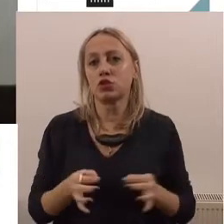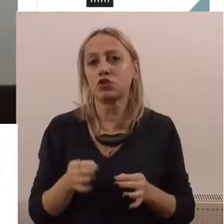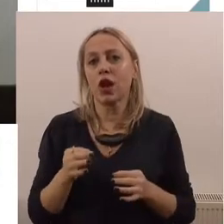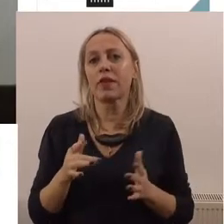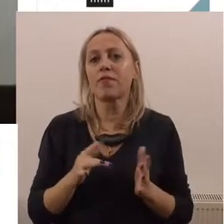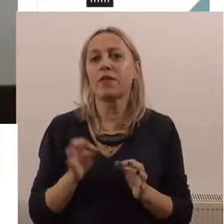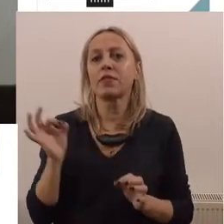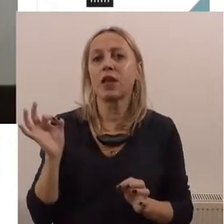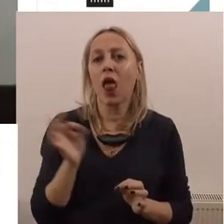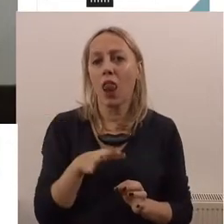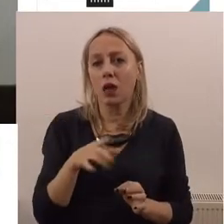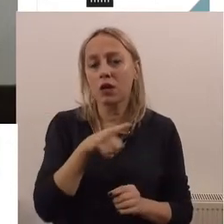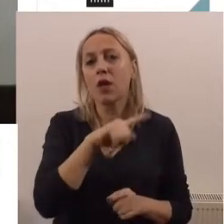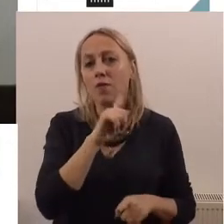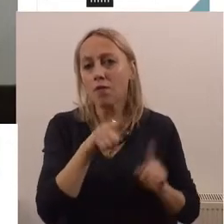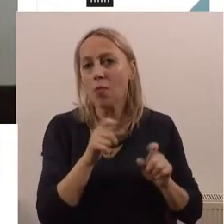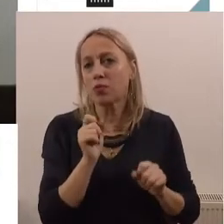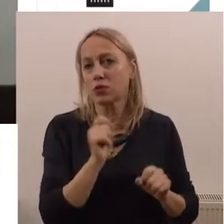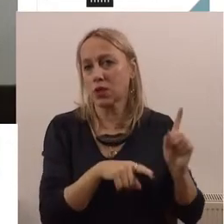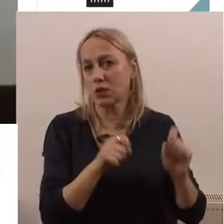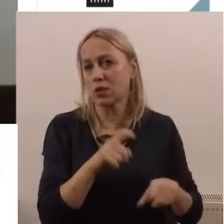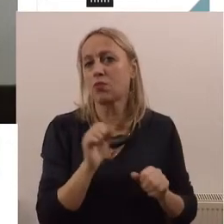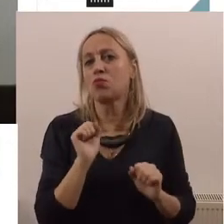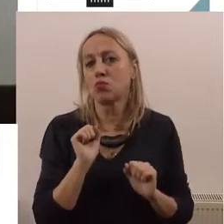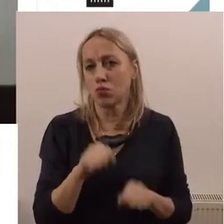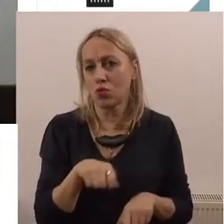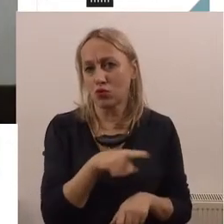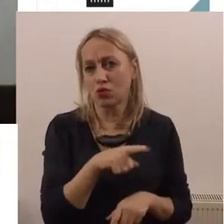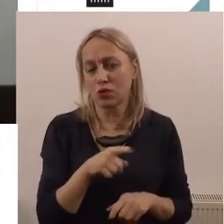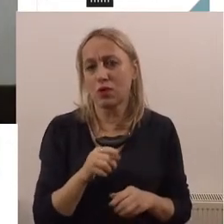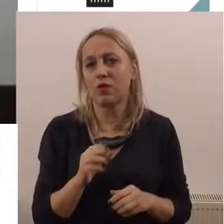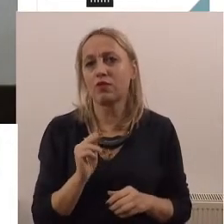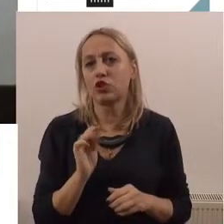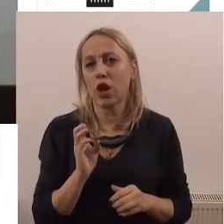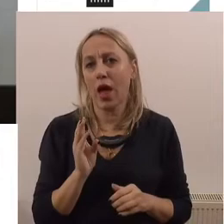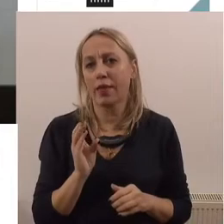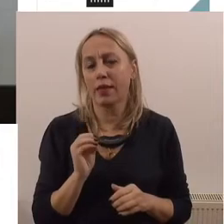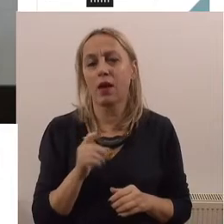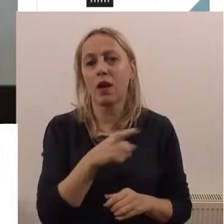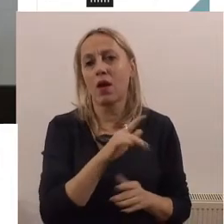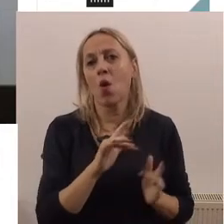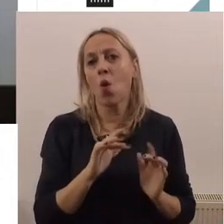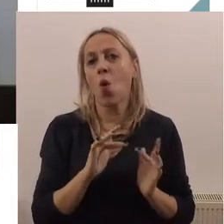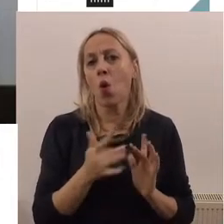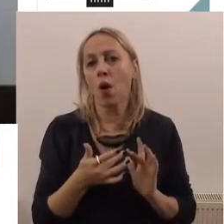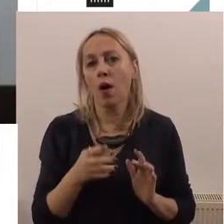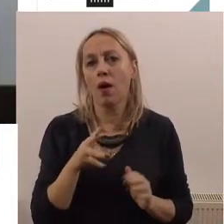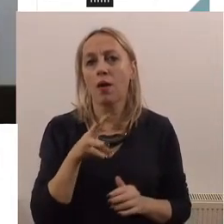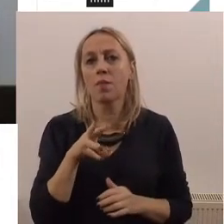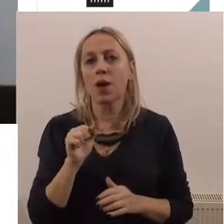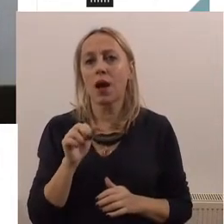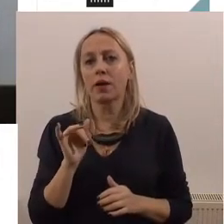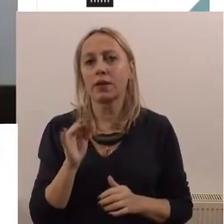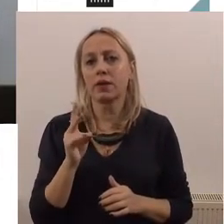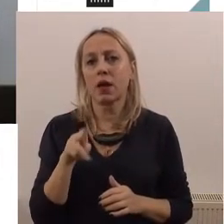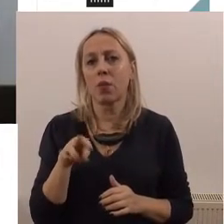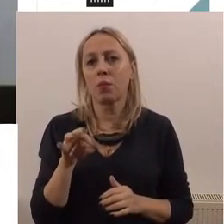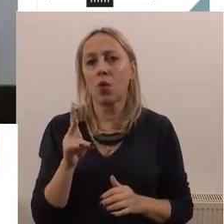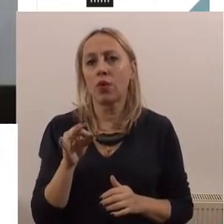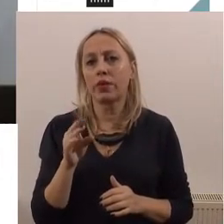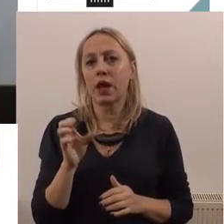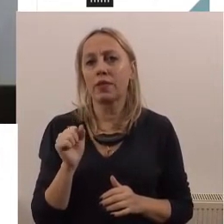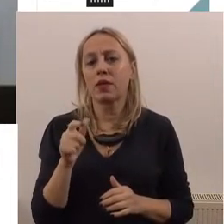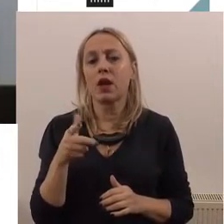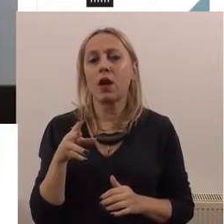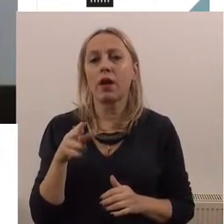will be dedicated to Vuxa, and afterwards we will have a discussion, we will have a chat, and you can ask your questions in the